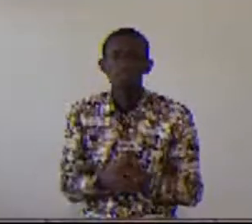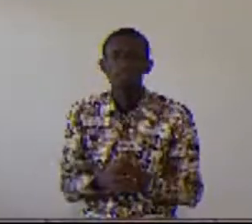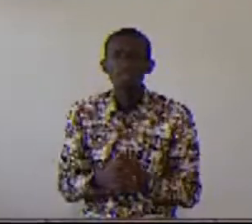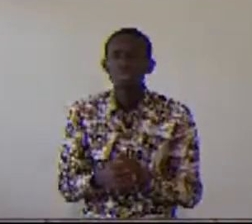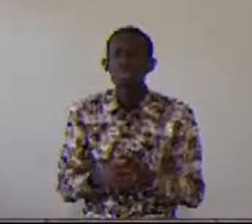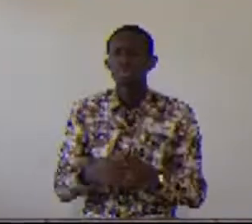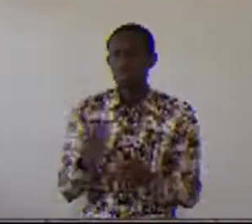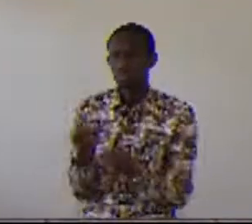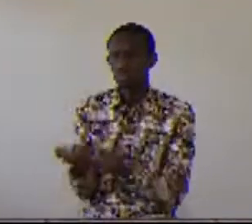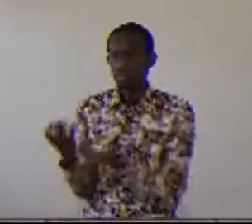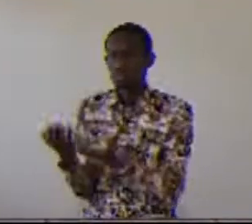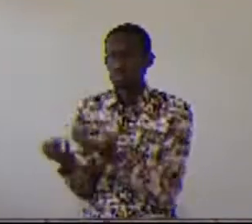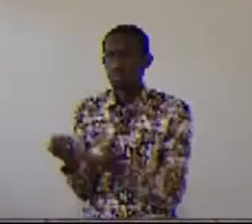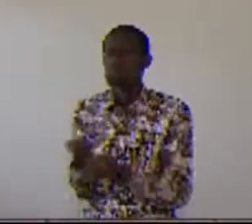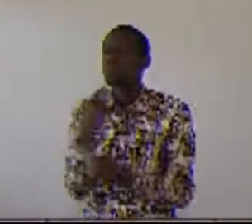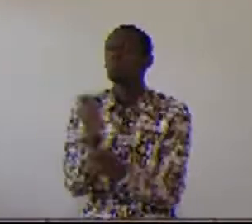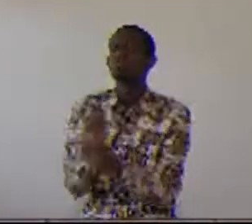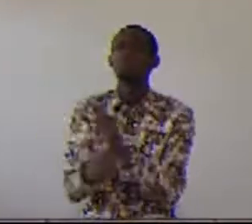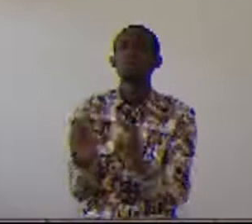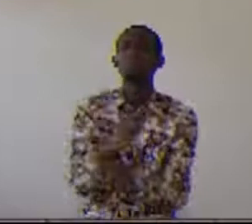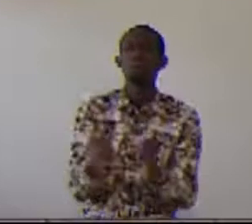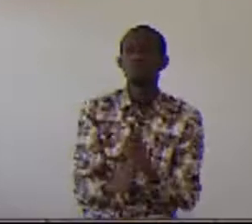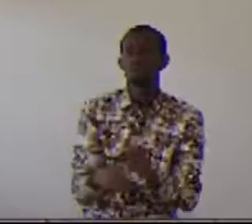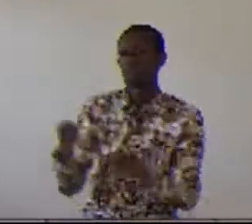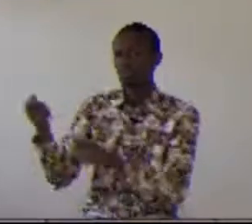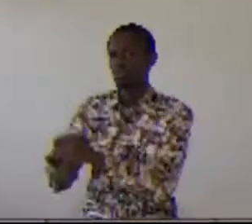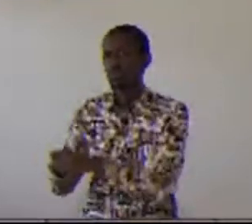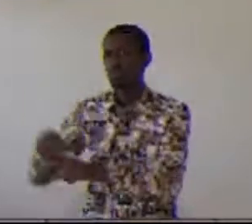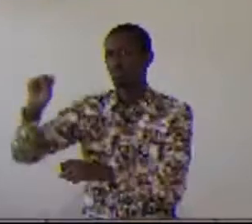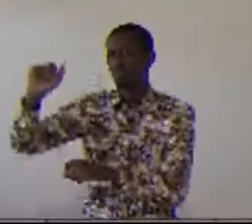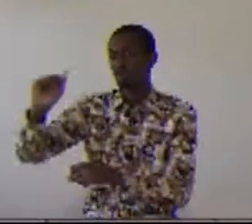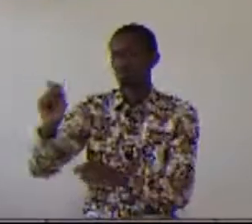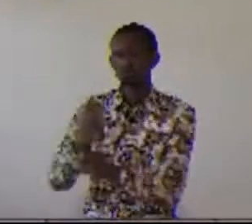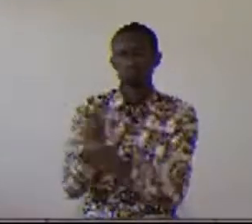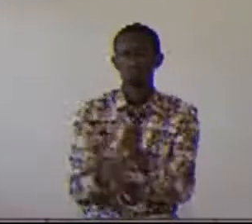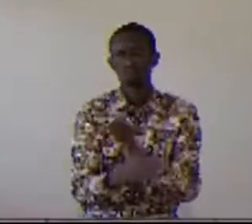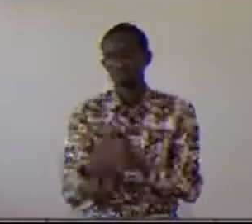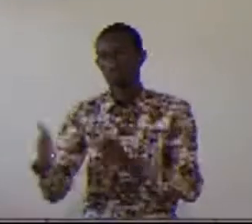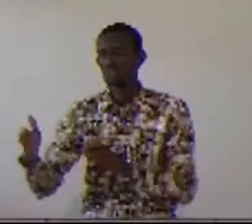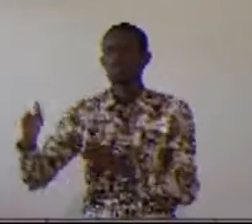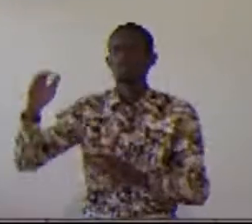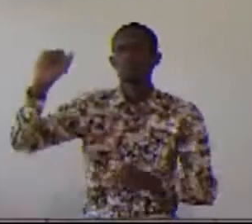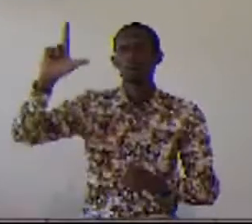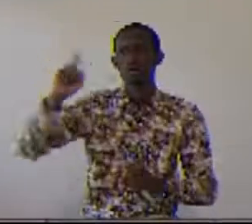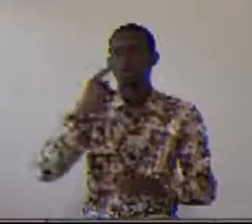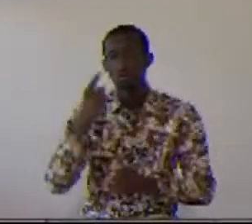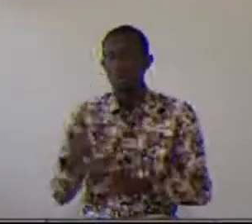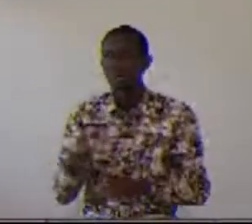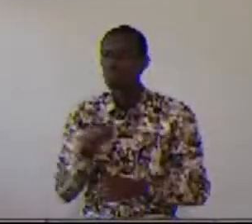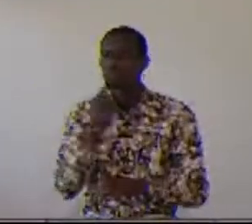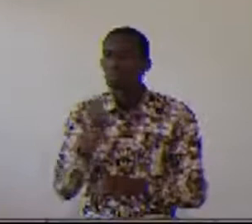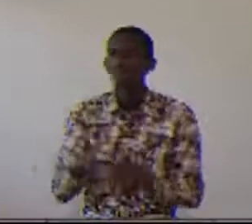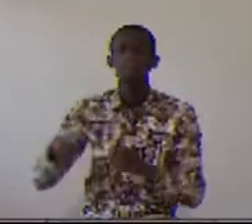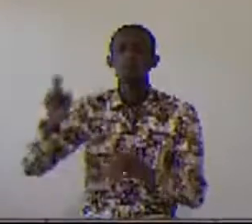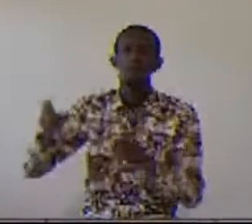point? From sodium to aluminum, we said that it increases. And up to silicon, it also